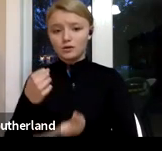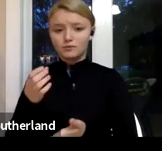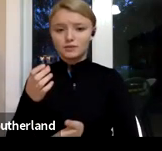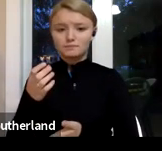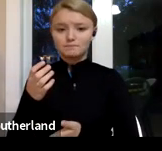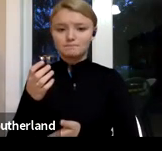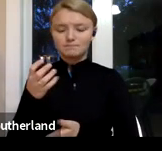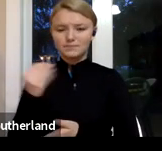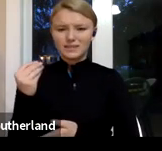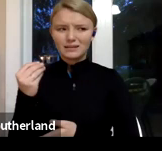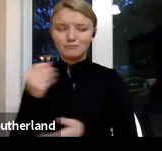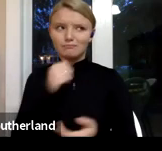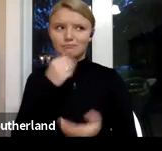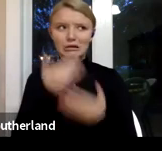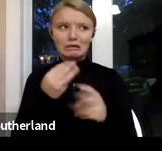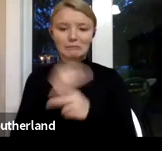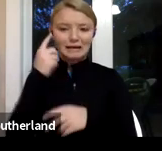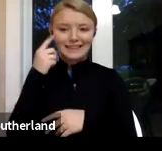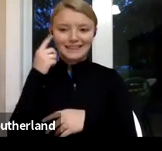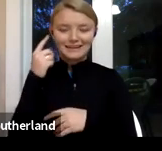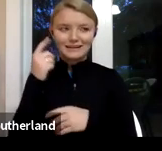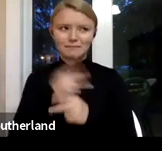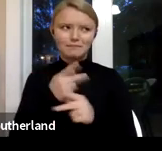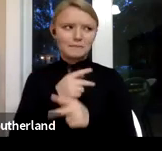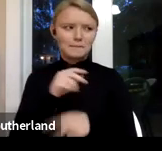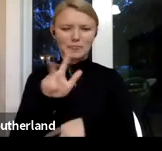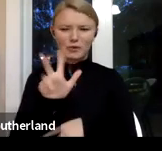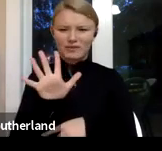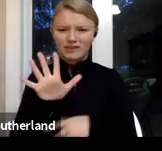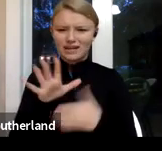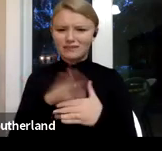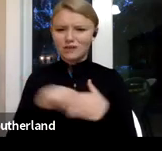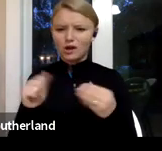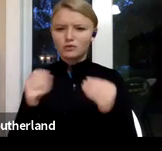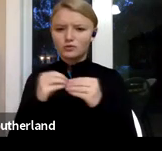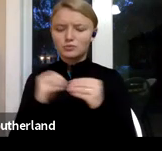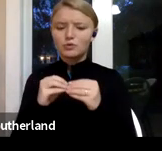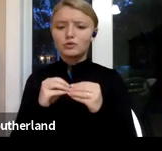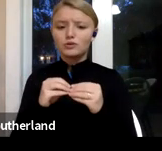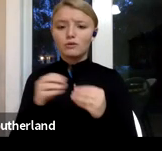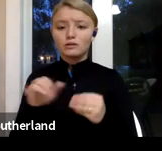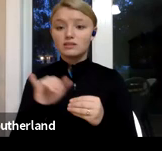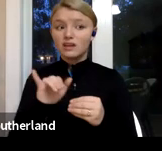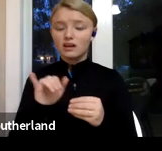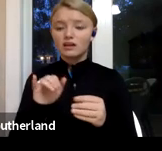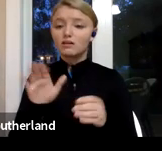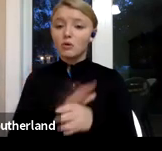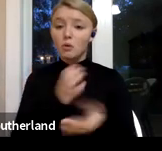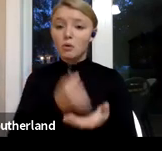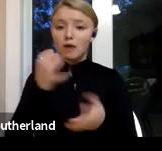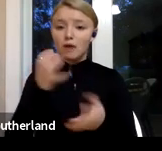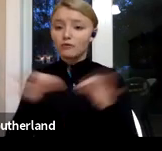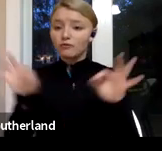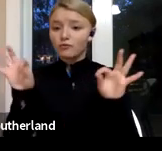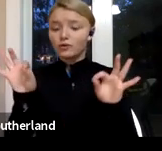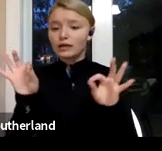I'm not good at math in my head, $35 more. Mm-hmm. So it's almost like you're getting a whole bottle free compared mm-hmm. to the